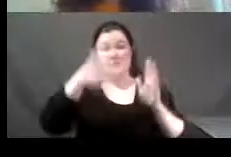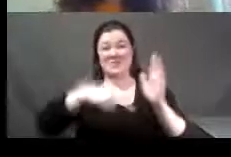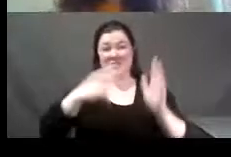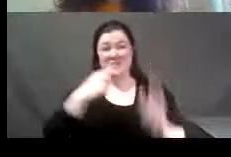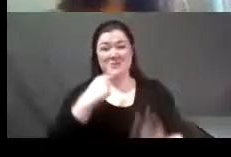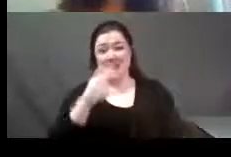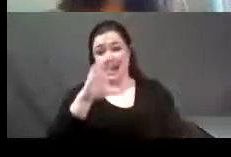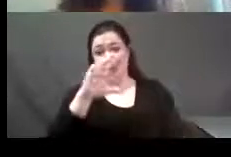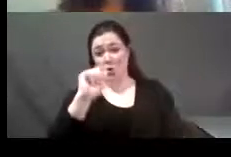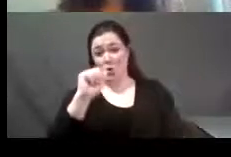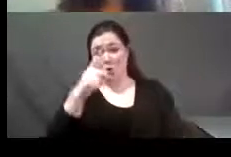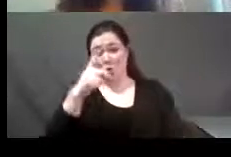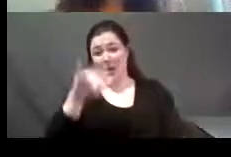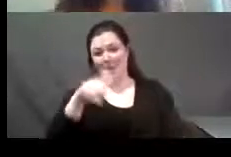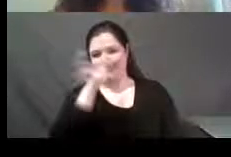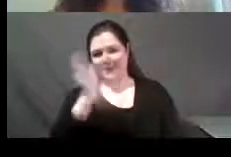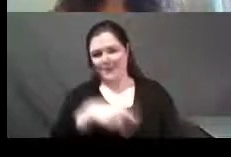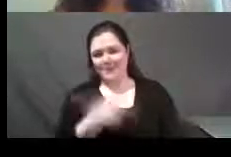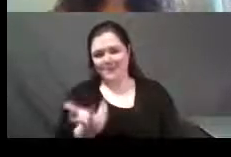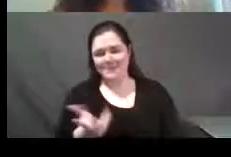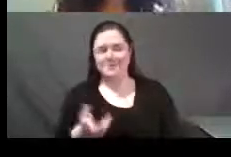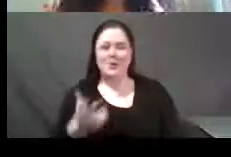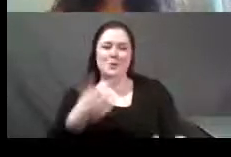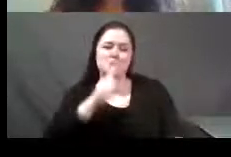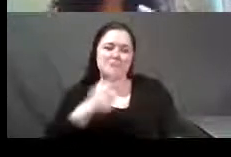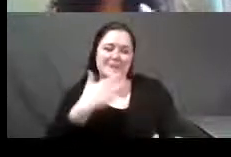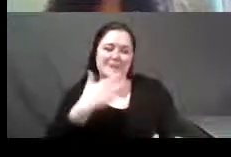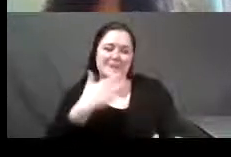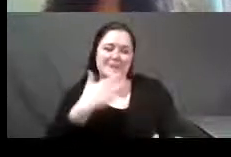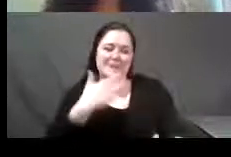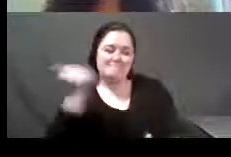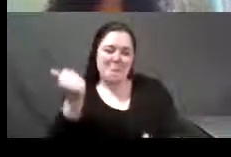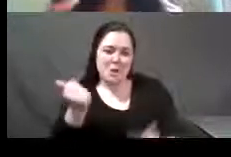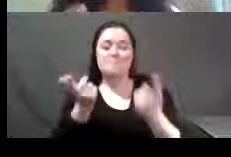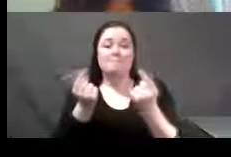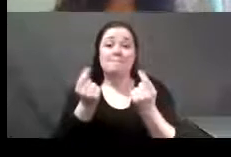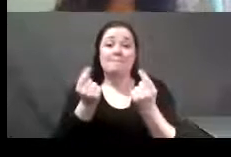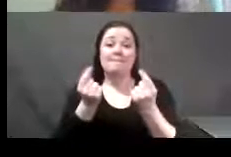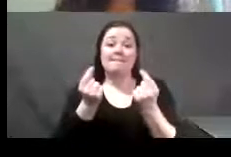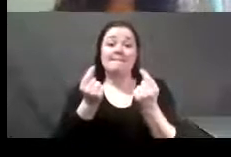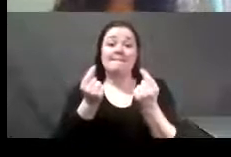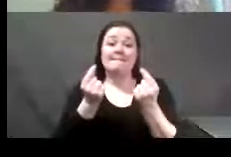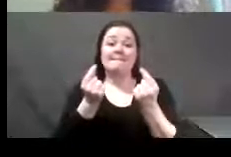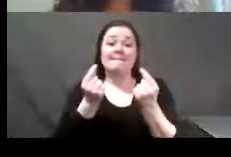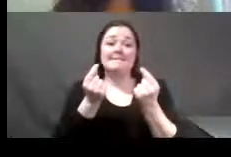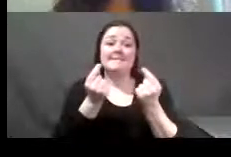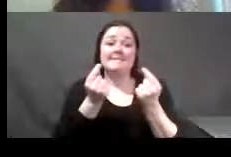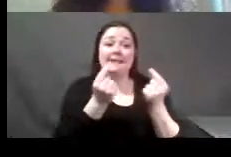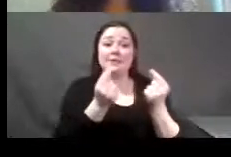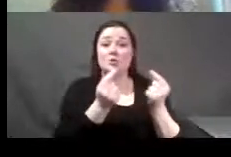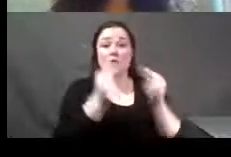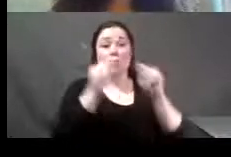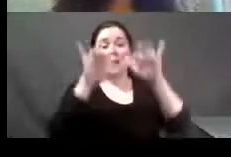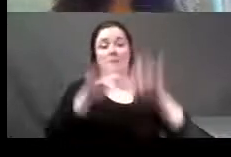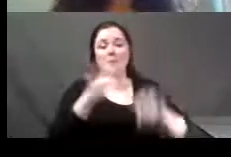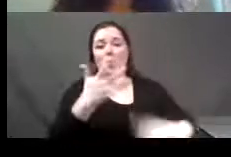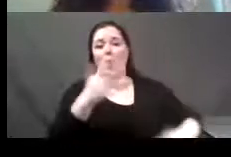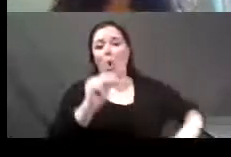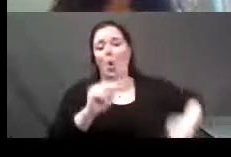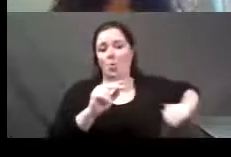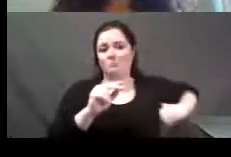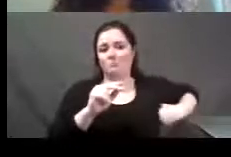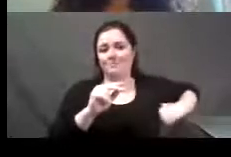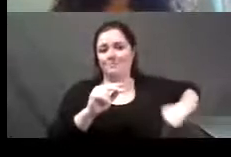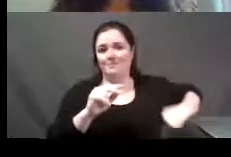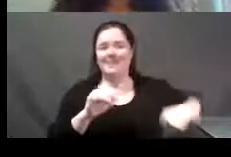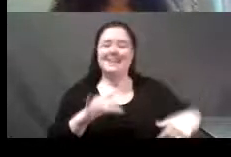most of the time. So it's usually better to just like take the image description and write your own. it's usually more fun